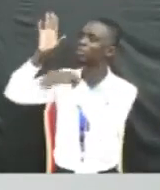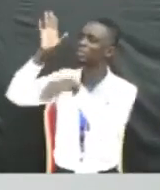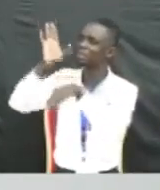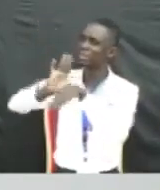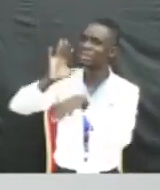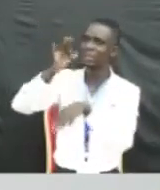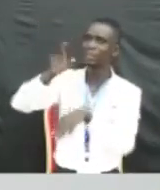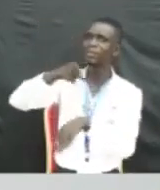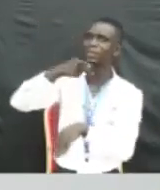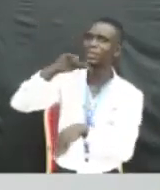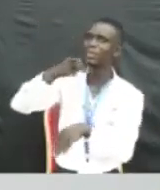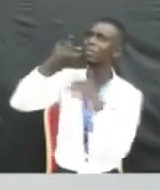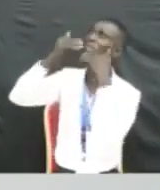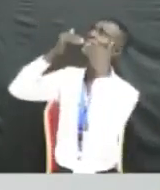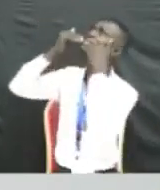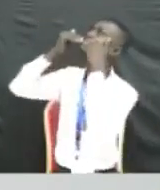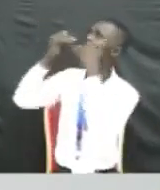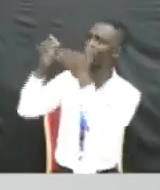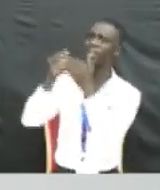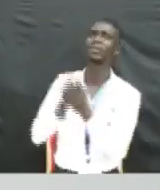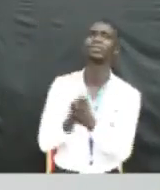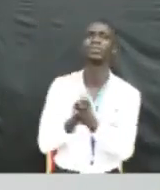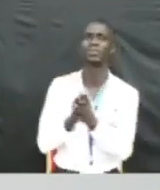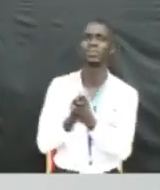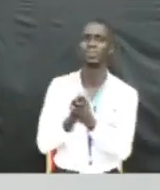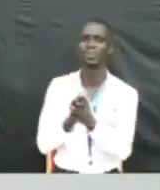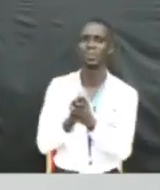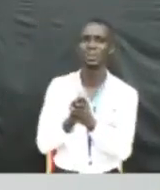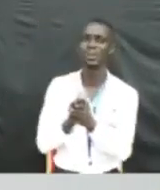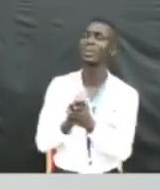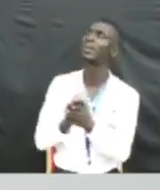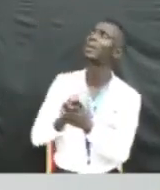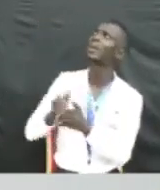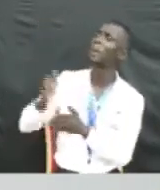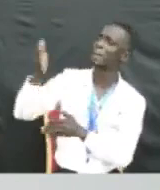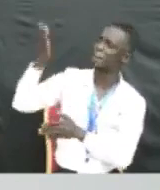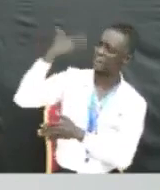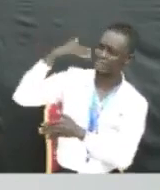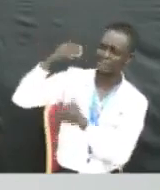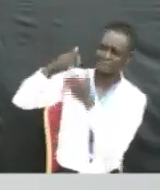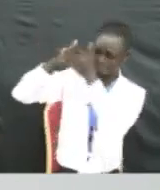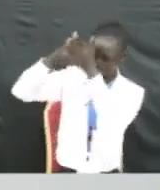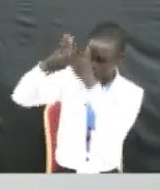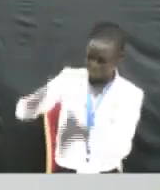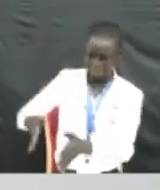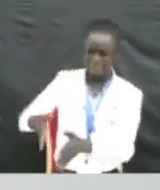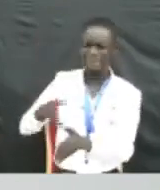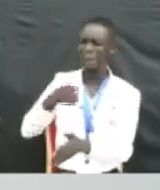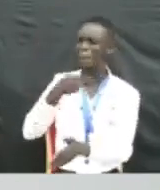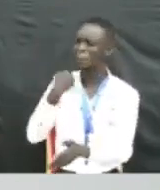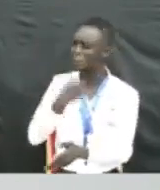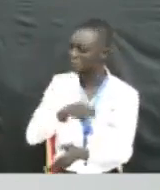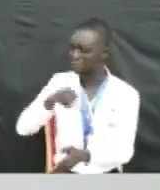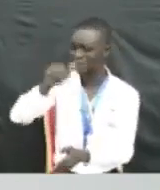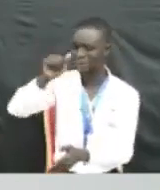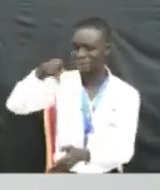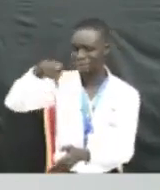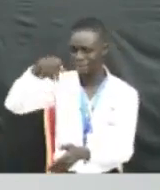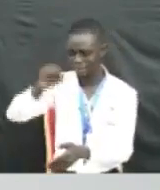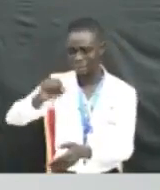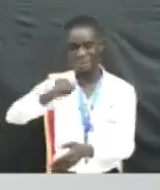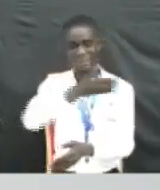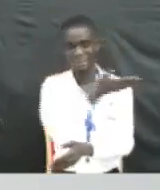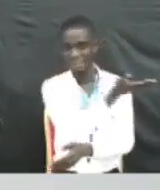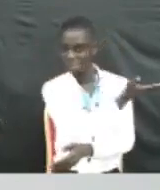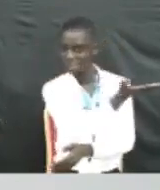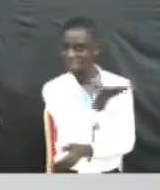Pentecost says thank you. Our fathers, your gallant ministers, standing here before